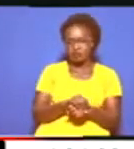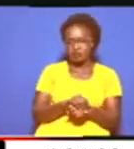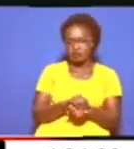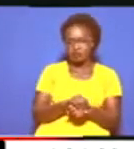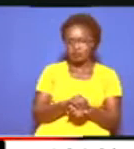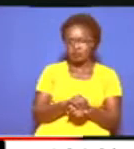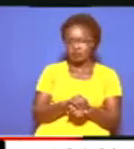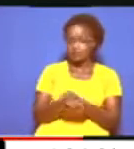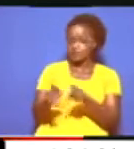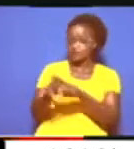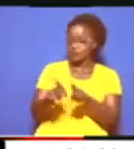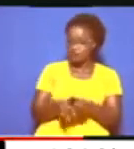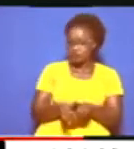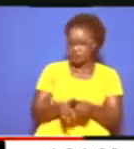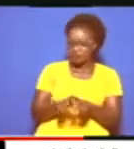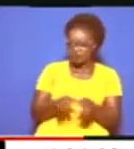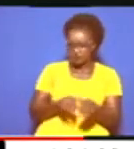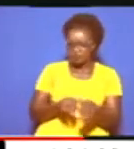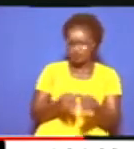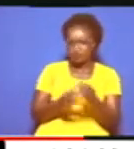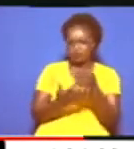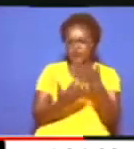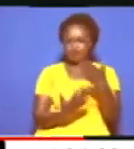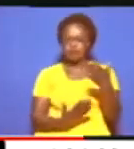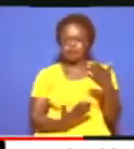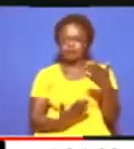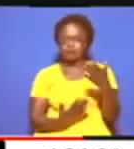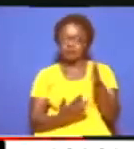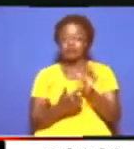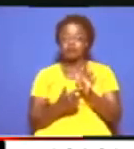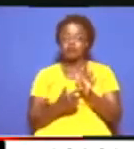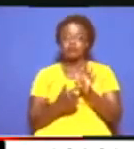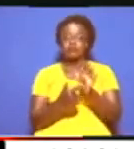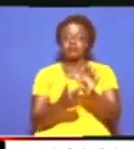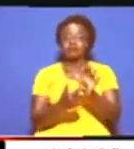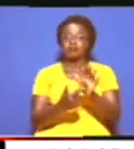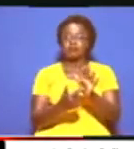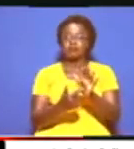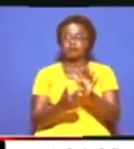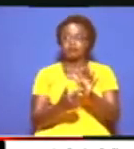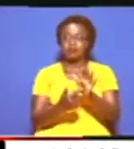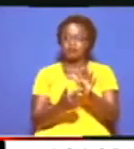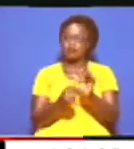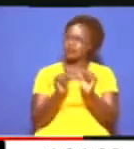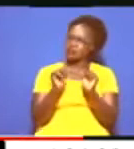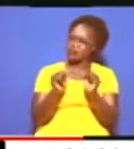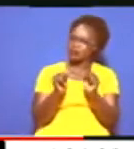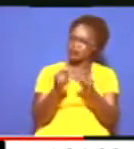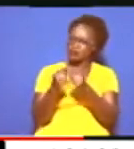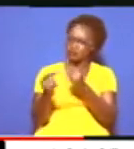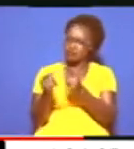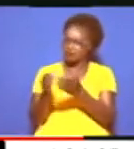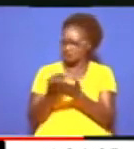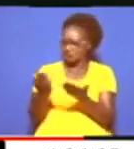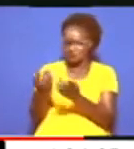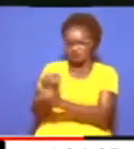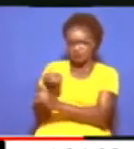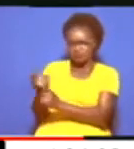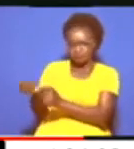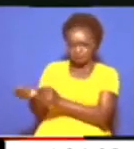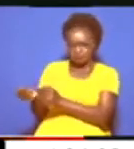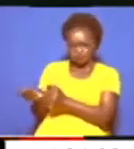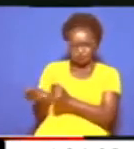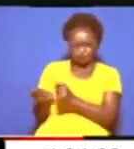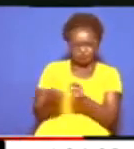We also saw a trace of blood, which indicated that he might have been murdered elsewhere and dragged to the